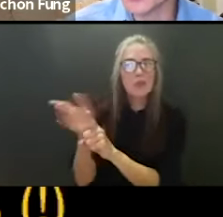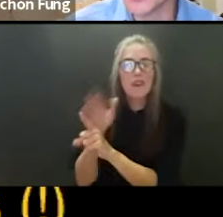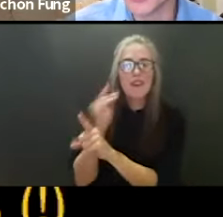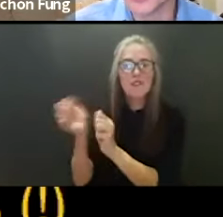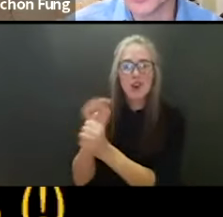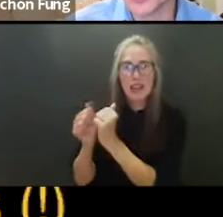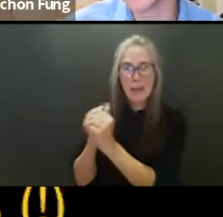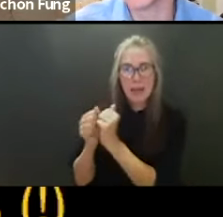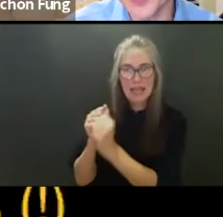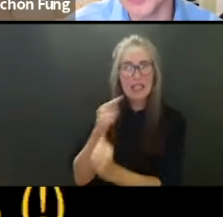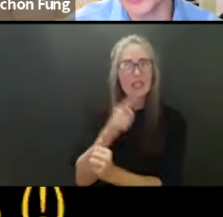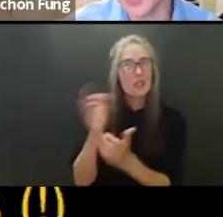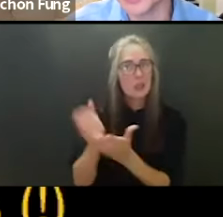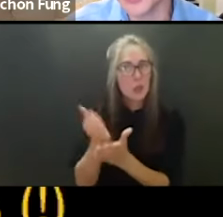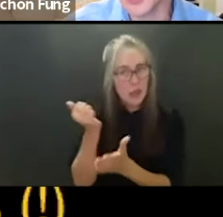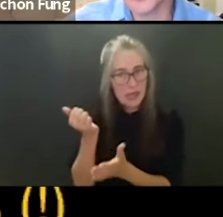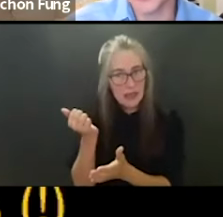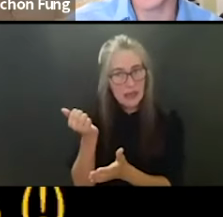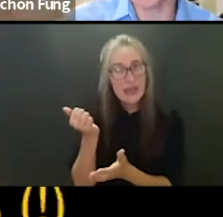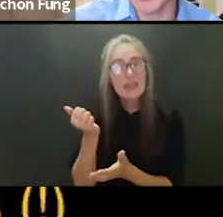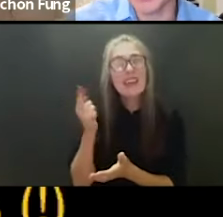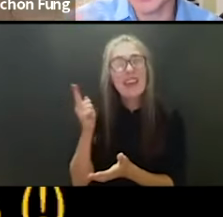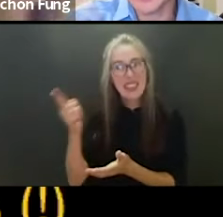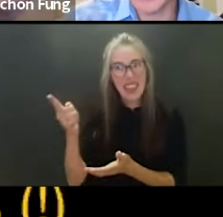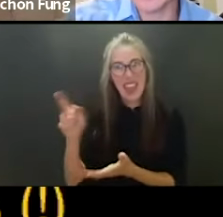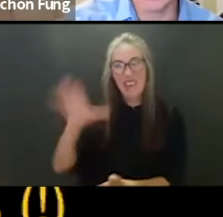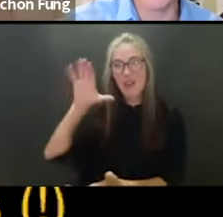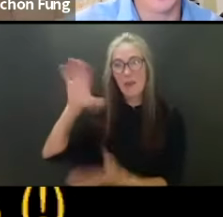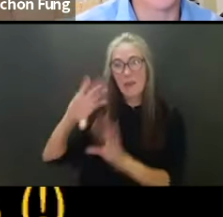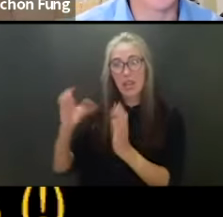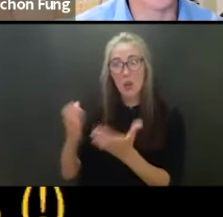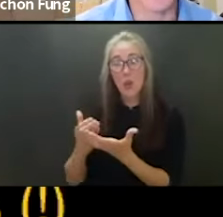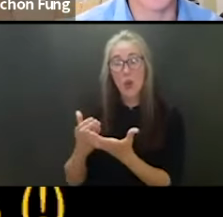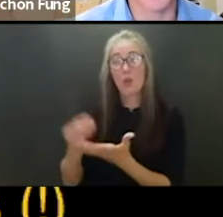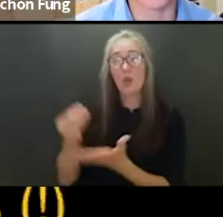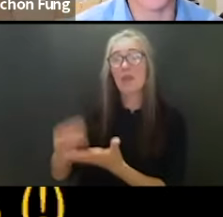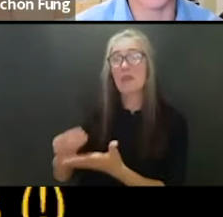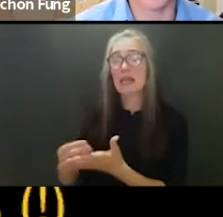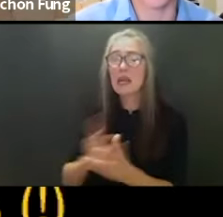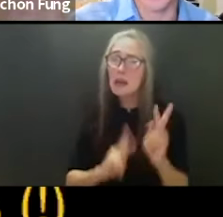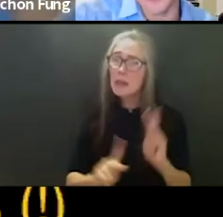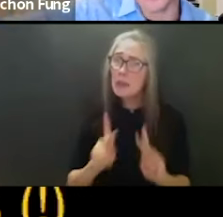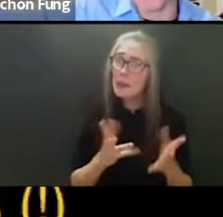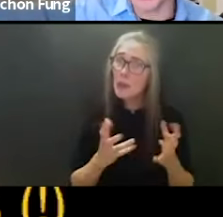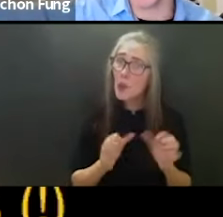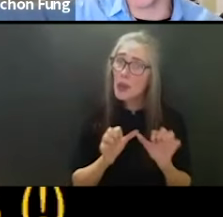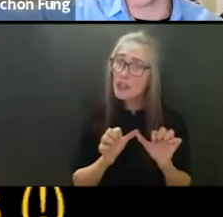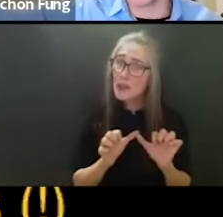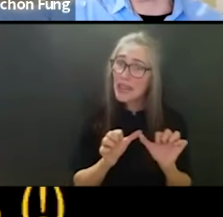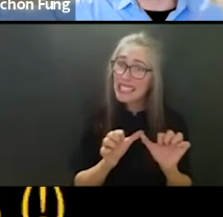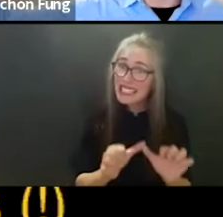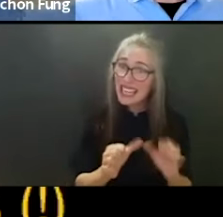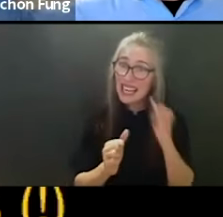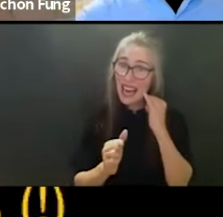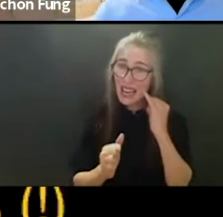for the $150 million for the campaign to get their side of it right so they've they've they've they've got a big group